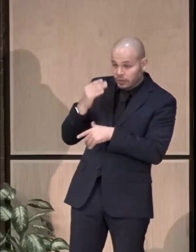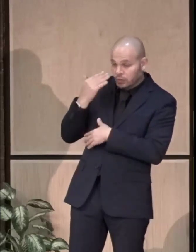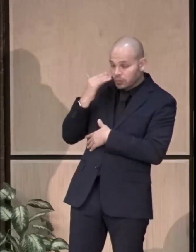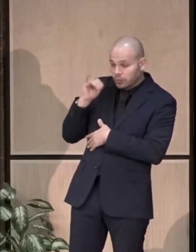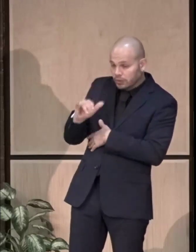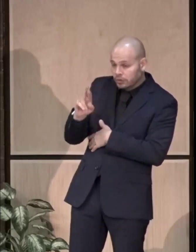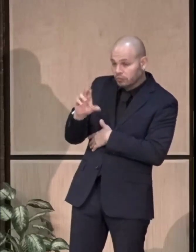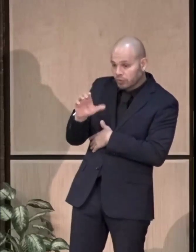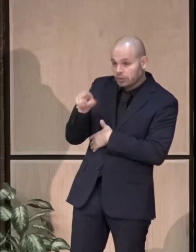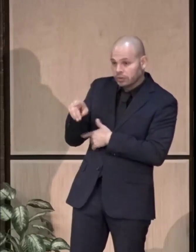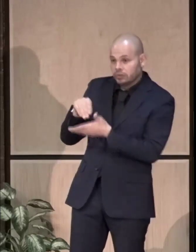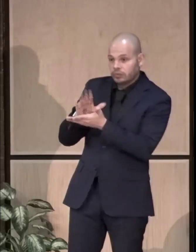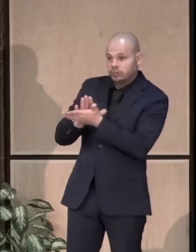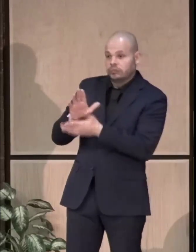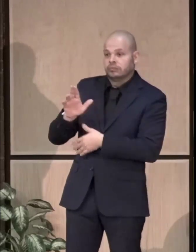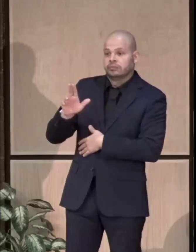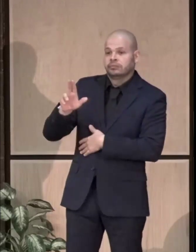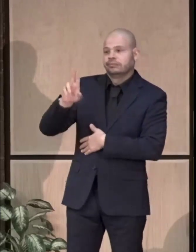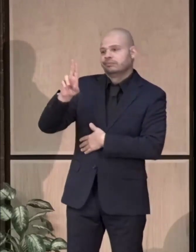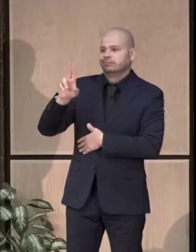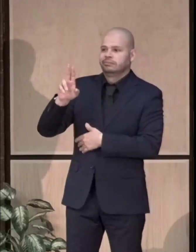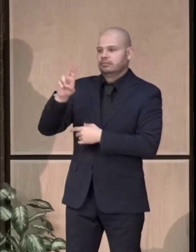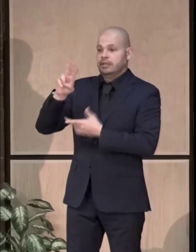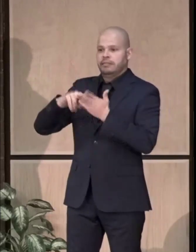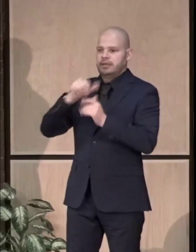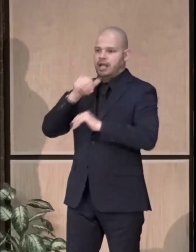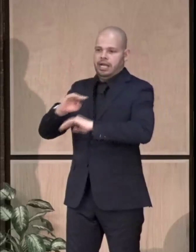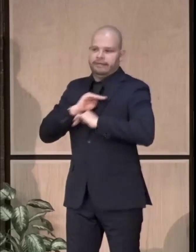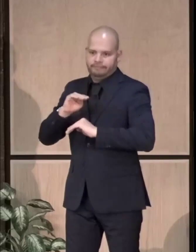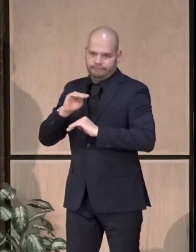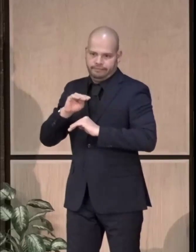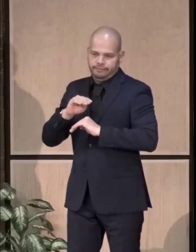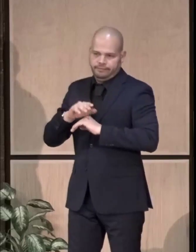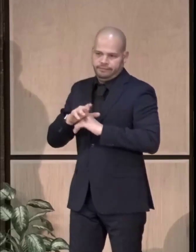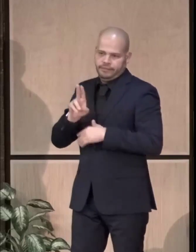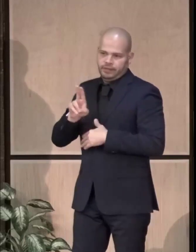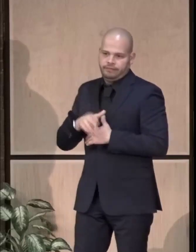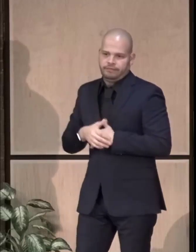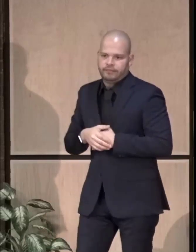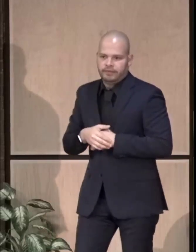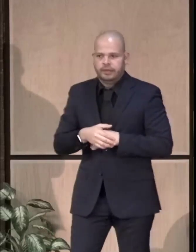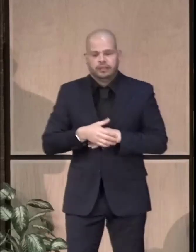Did you tell him that? I did not. In the conversation I had, no, I did not. But it is a known